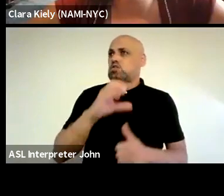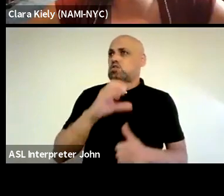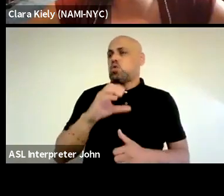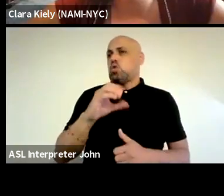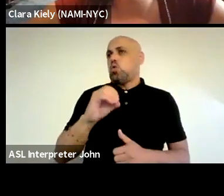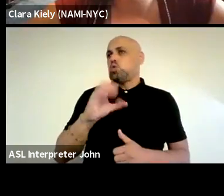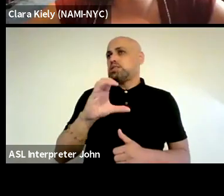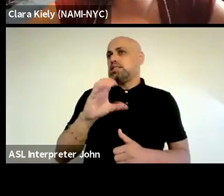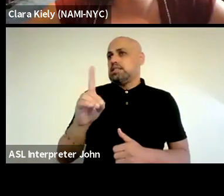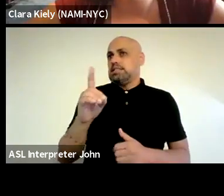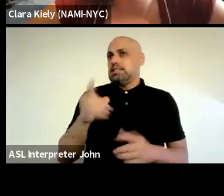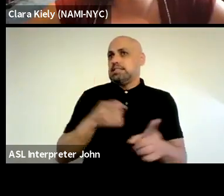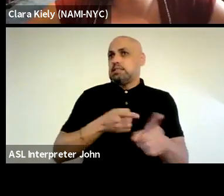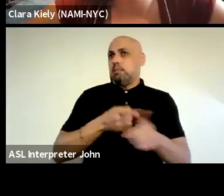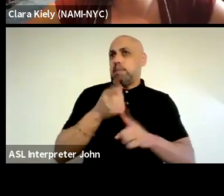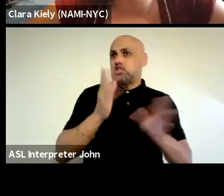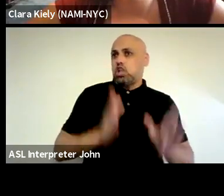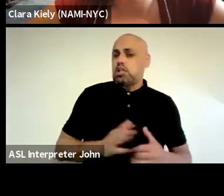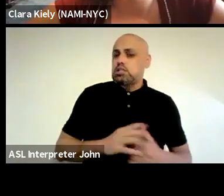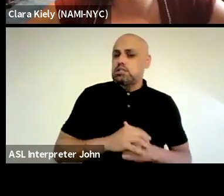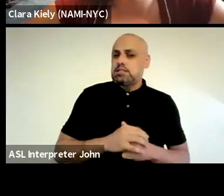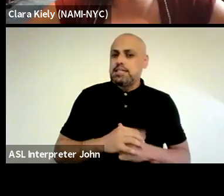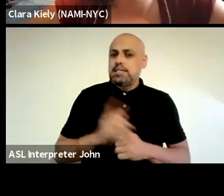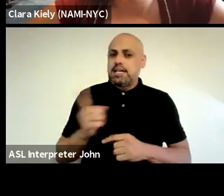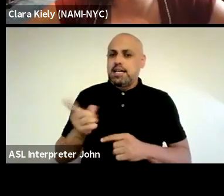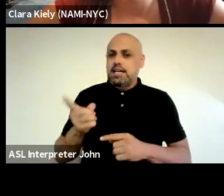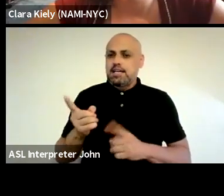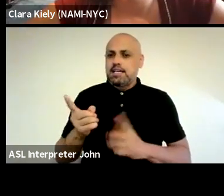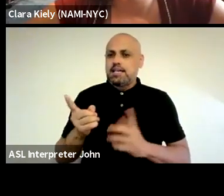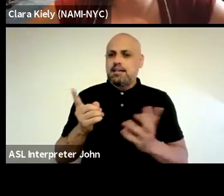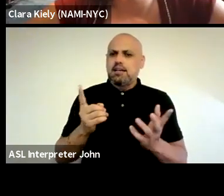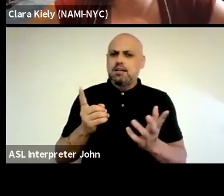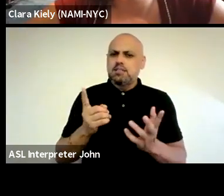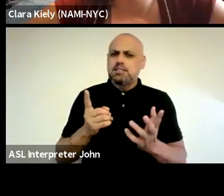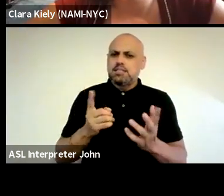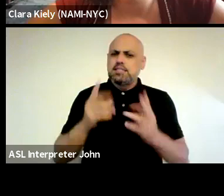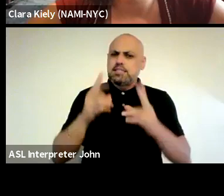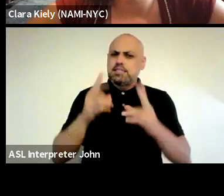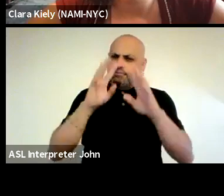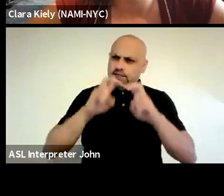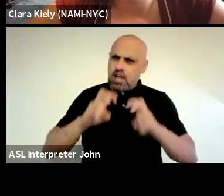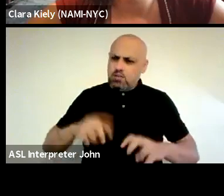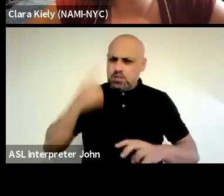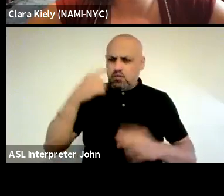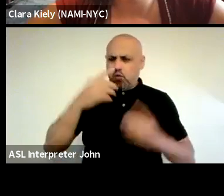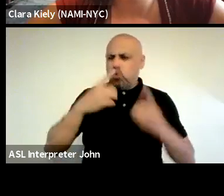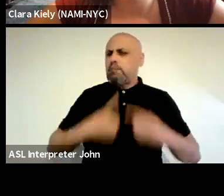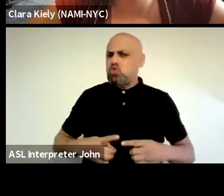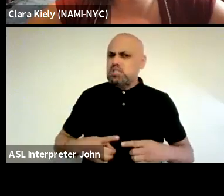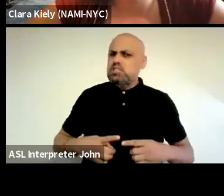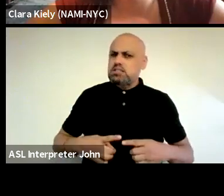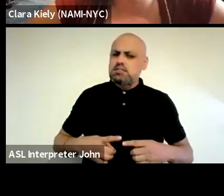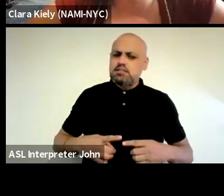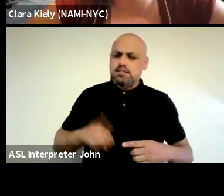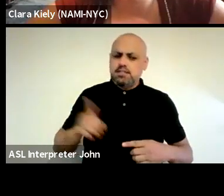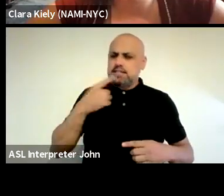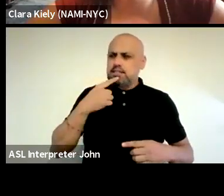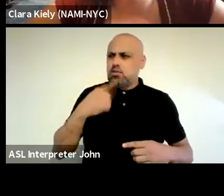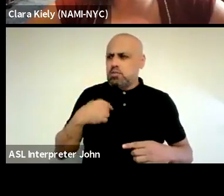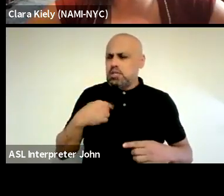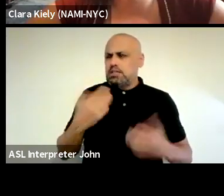specialist, and I went through some evaluations for depression, and he said